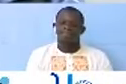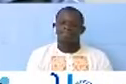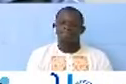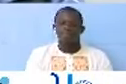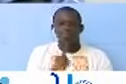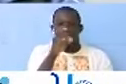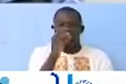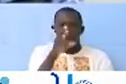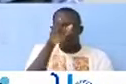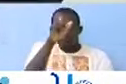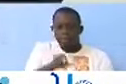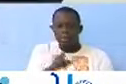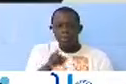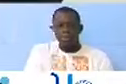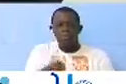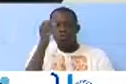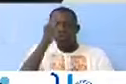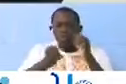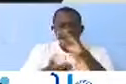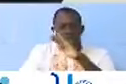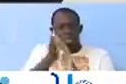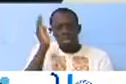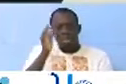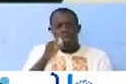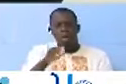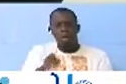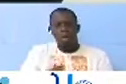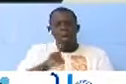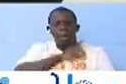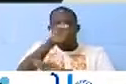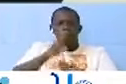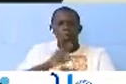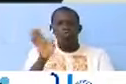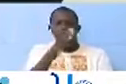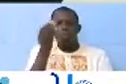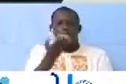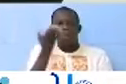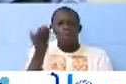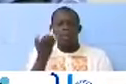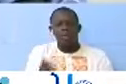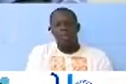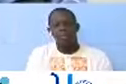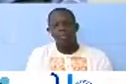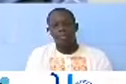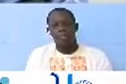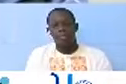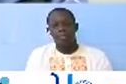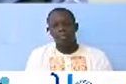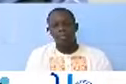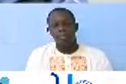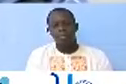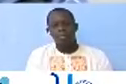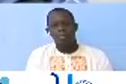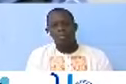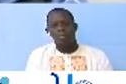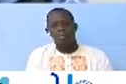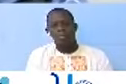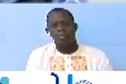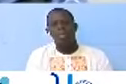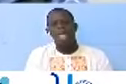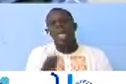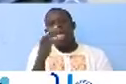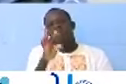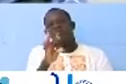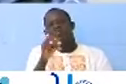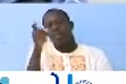ran away. Where did he run away to? Ka borta la borta tarabinto. Foni sunare ya ni sunare ni vinda vinda. When a